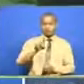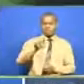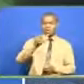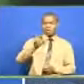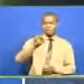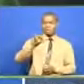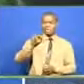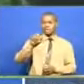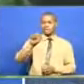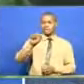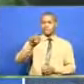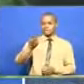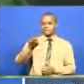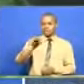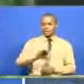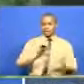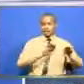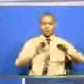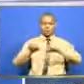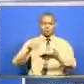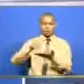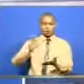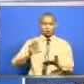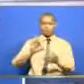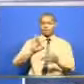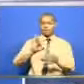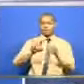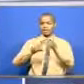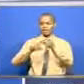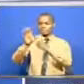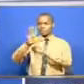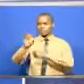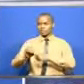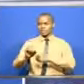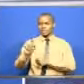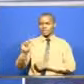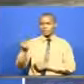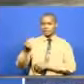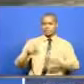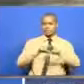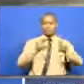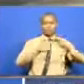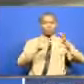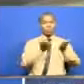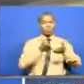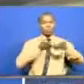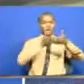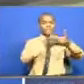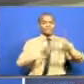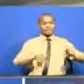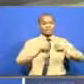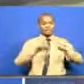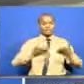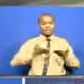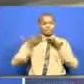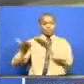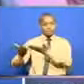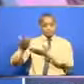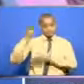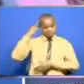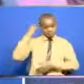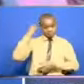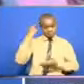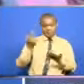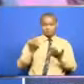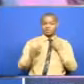largest market, shipping about 36% of the total production. Kenya is the world's leading producer and exporter of black tea, and it